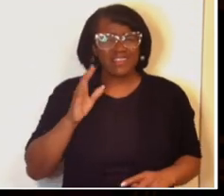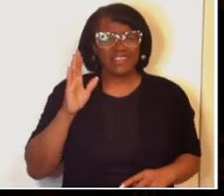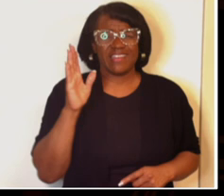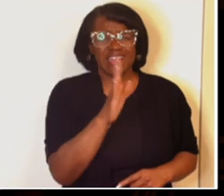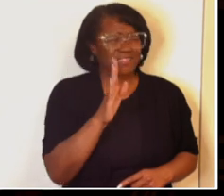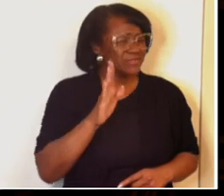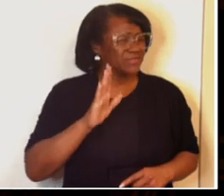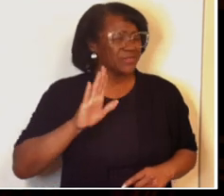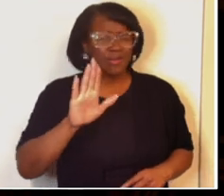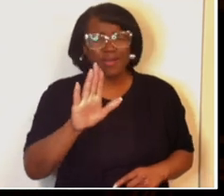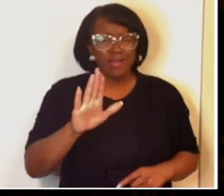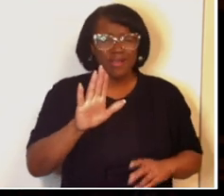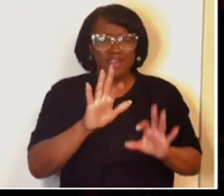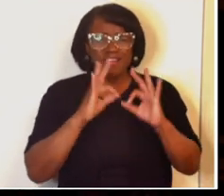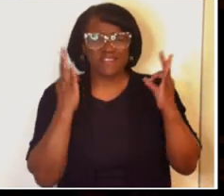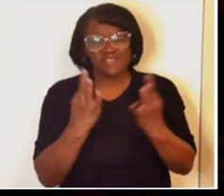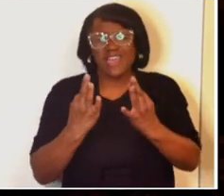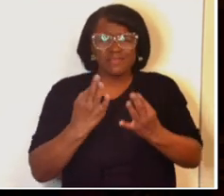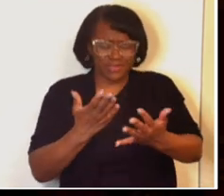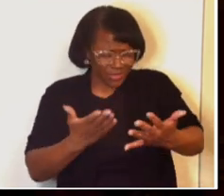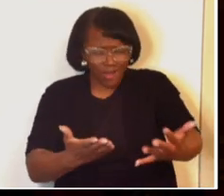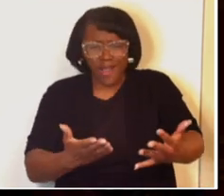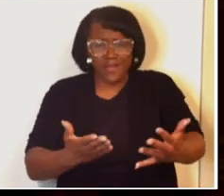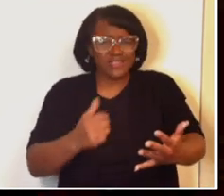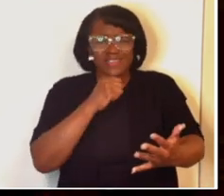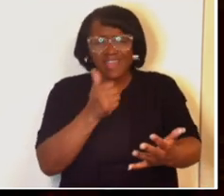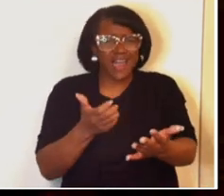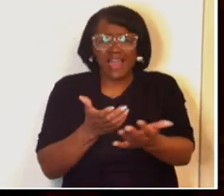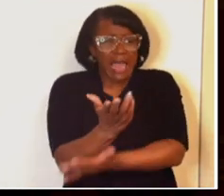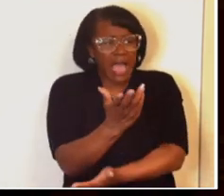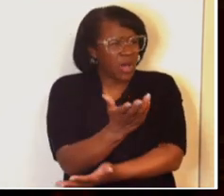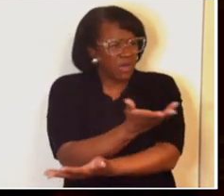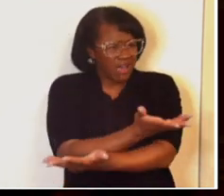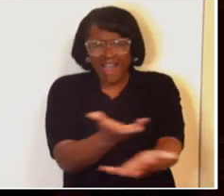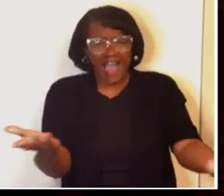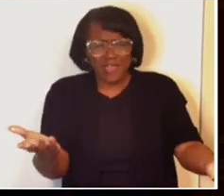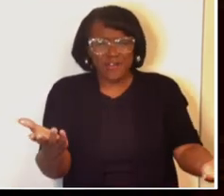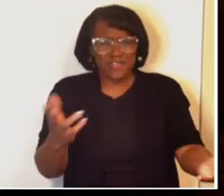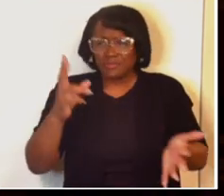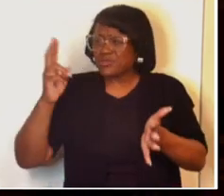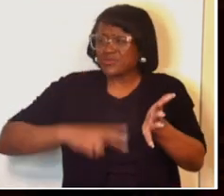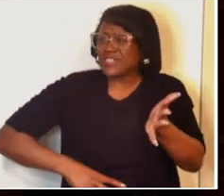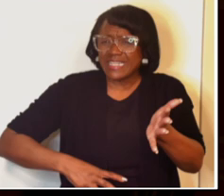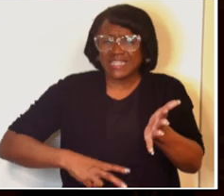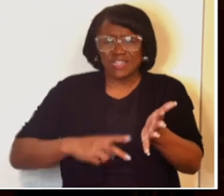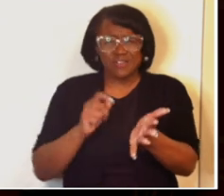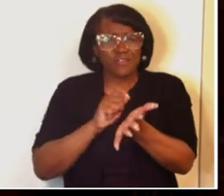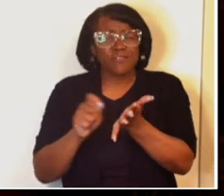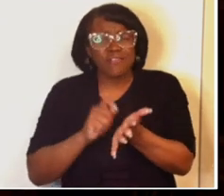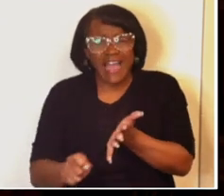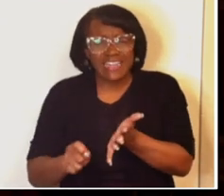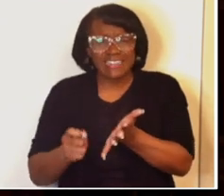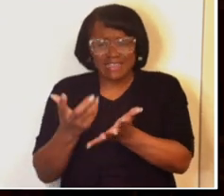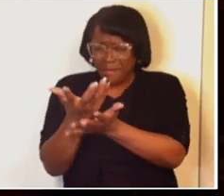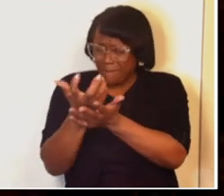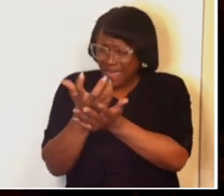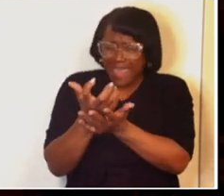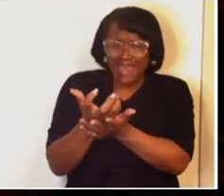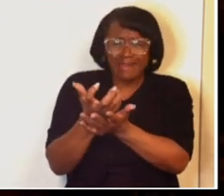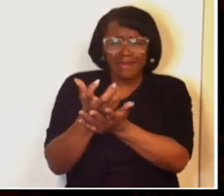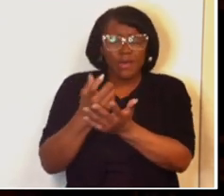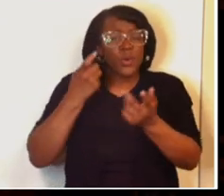and not allow either one to read, write, beg, weep,